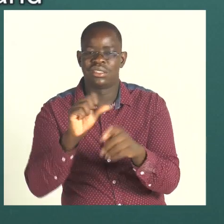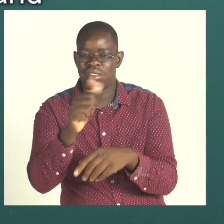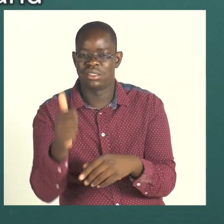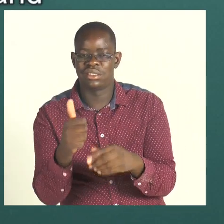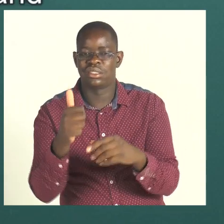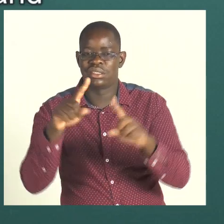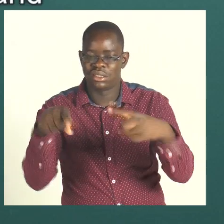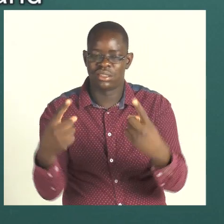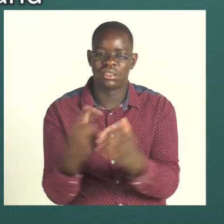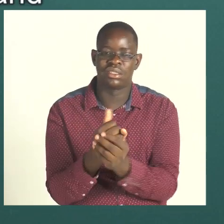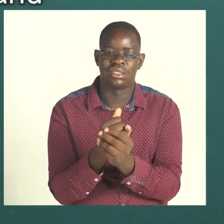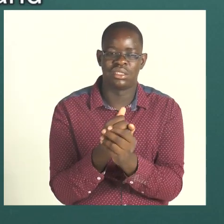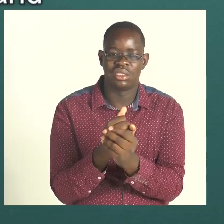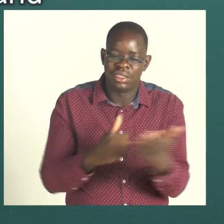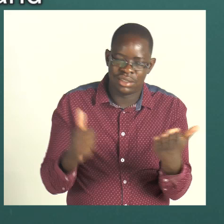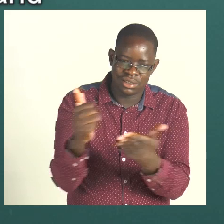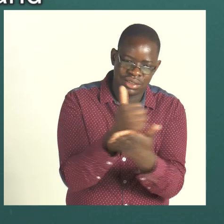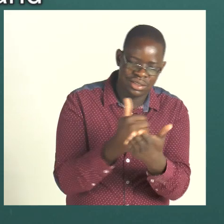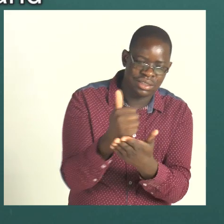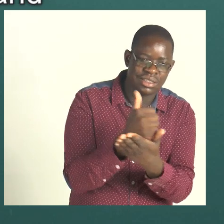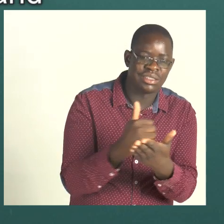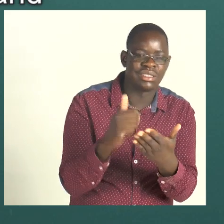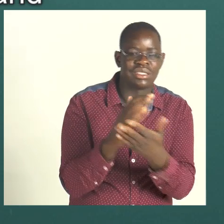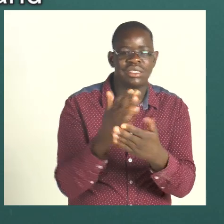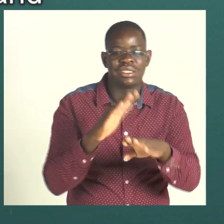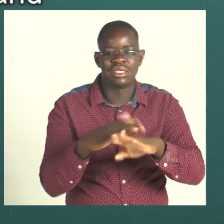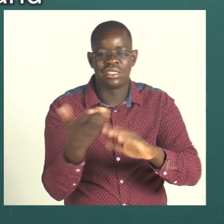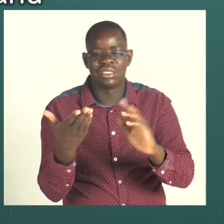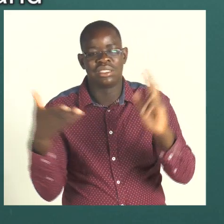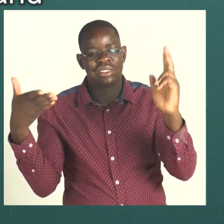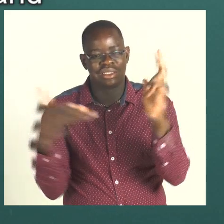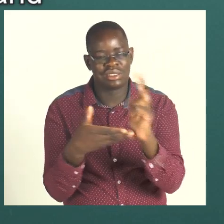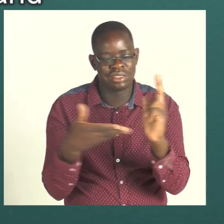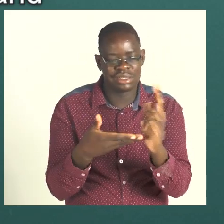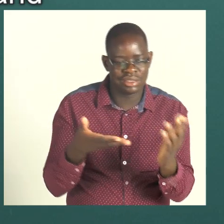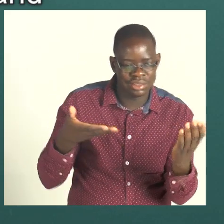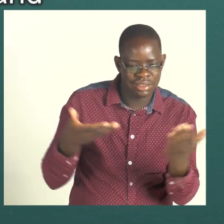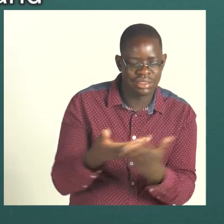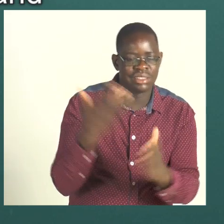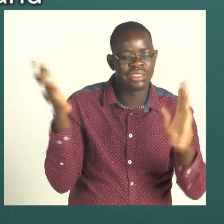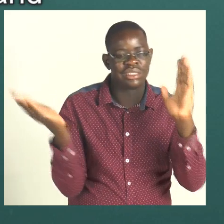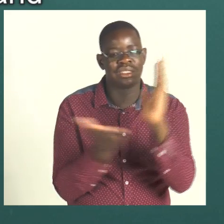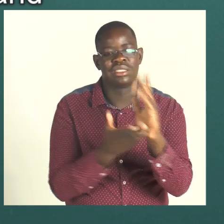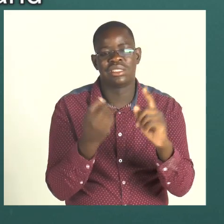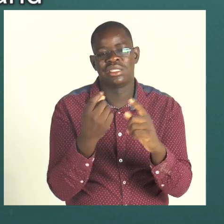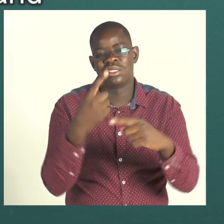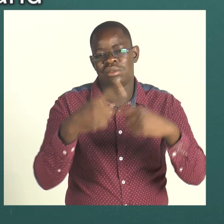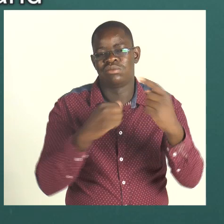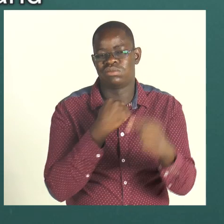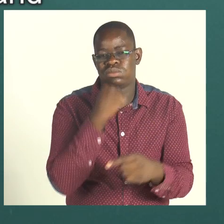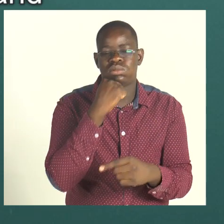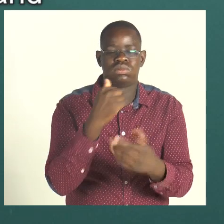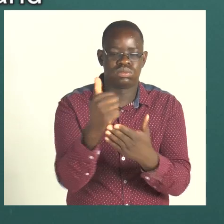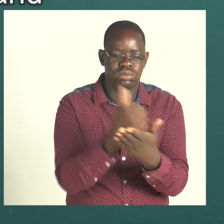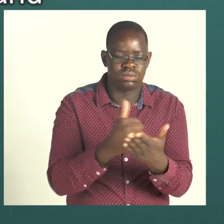vegetation. Clearing. Sometimes axes, spades, rakes, or bigger machinery are used to